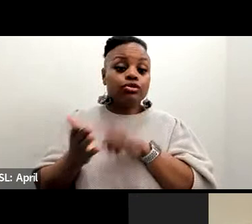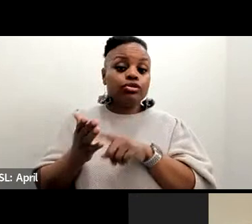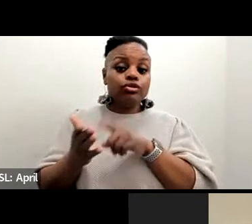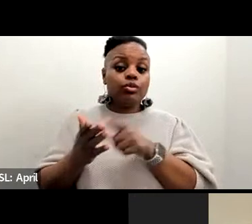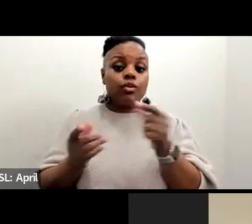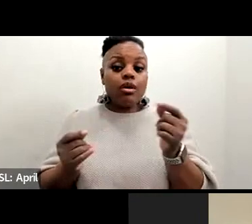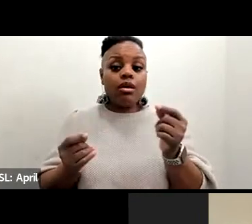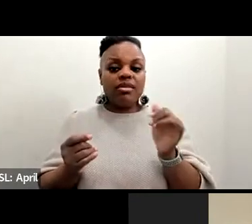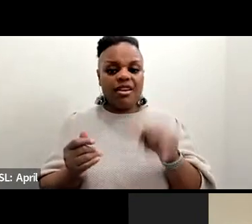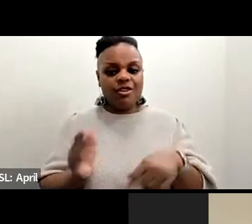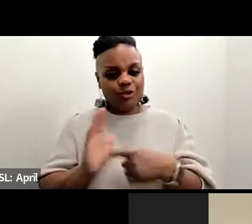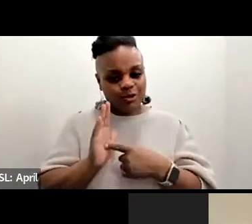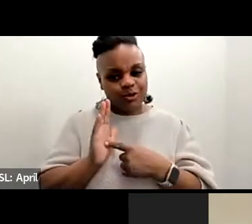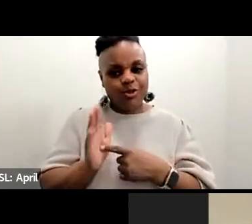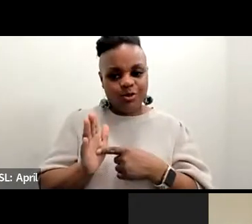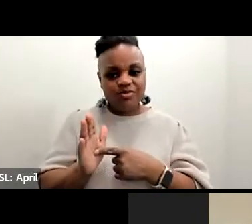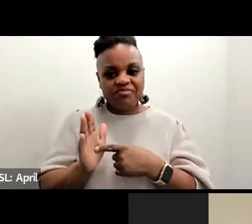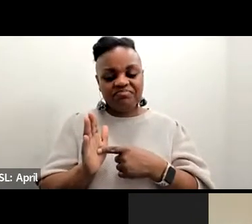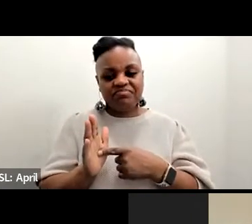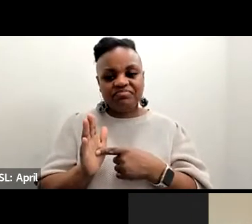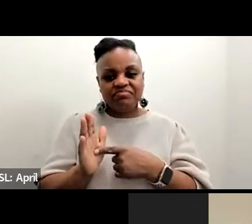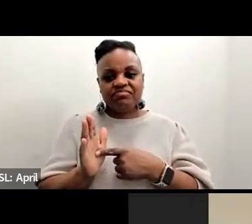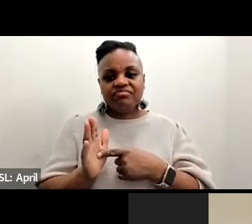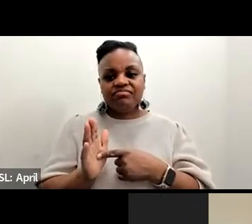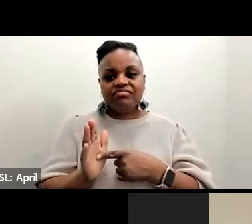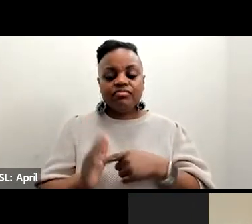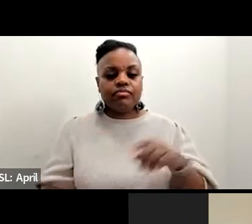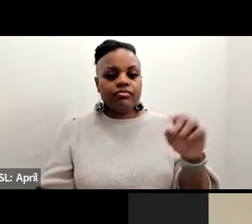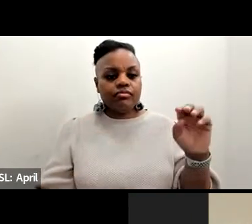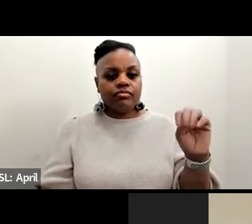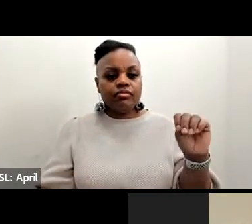of the Tanzim, of the organization. And